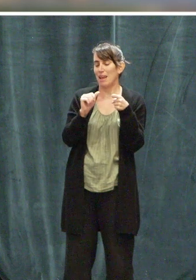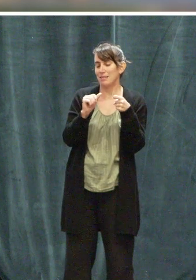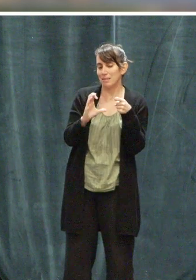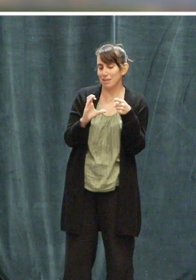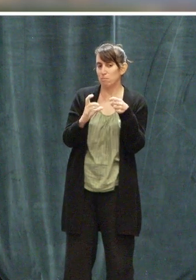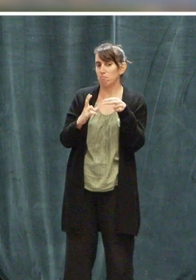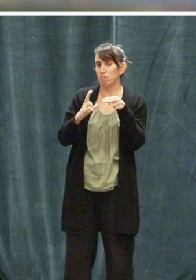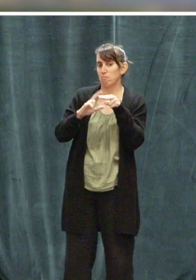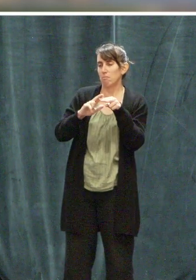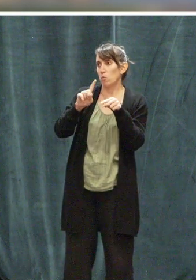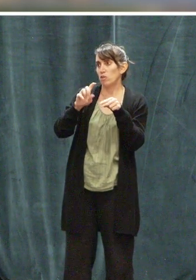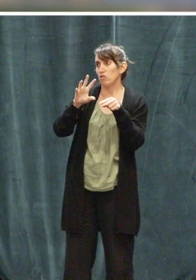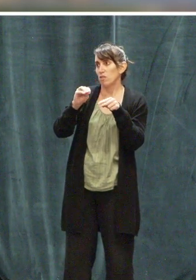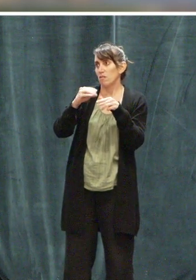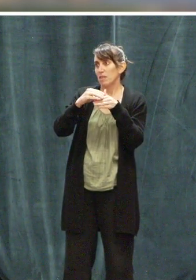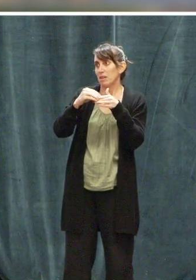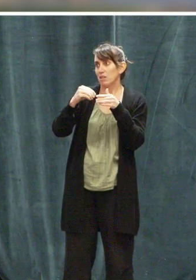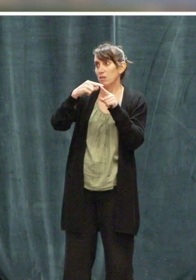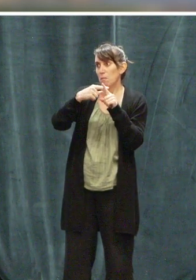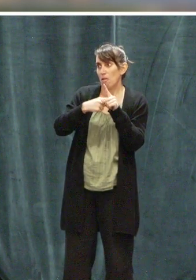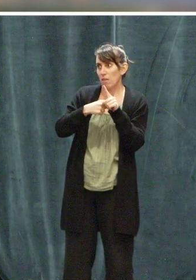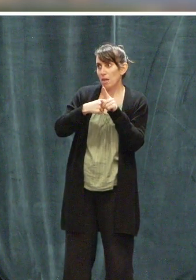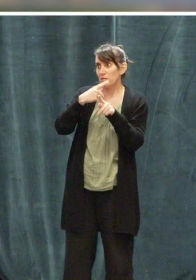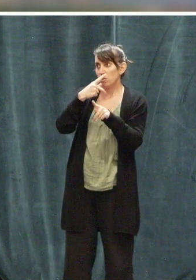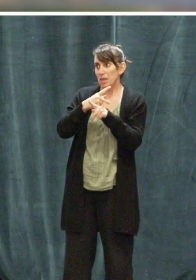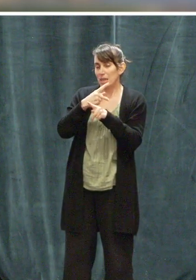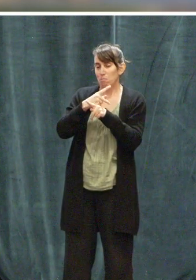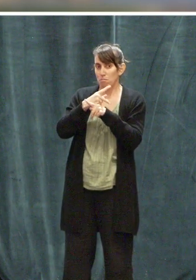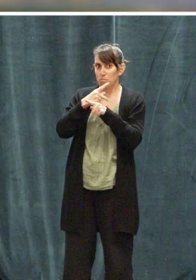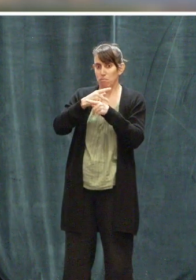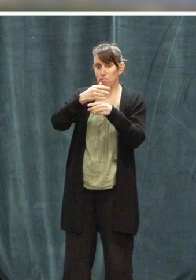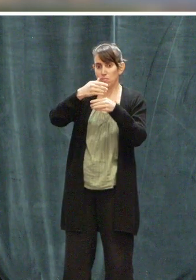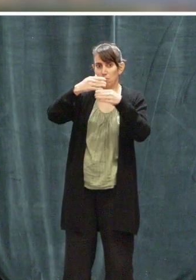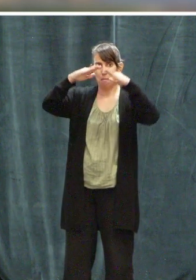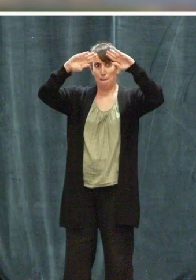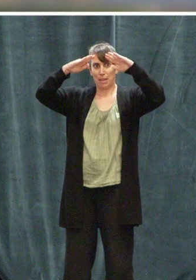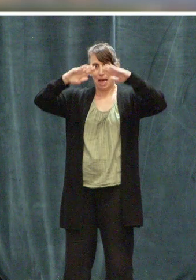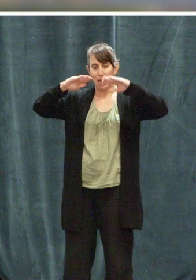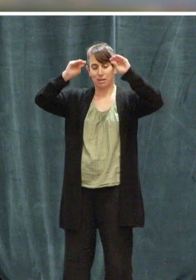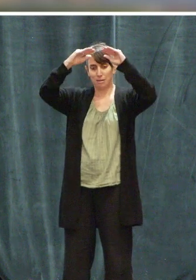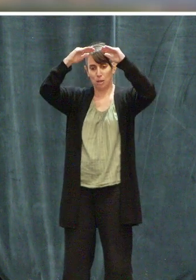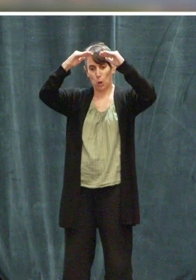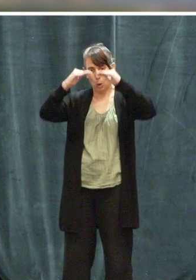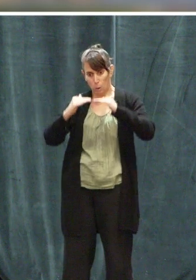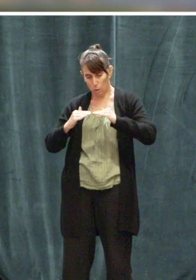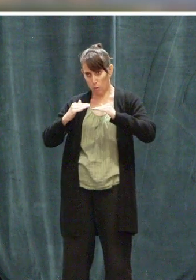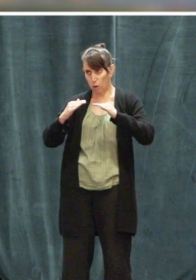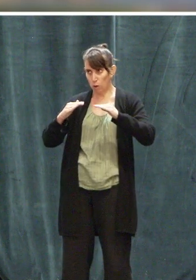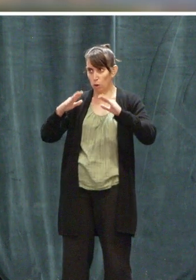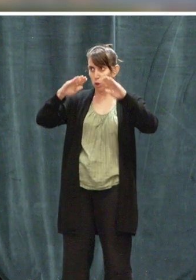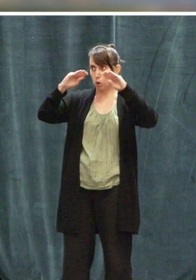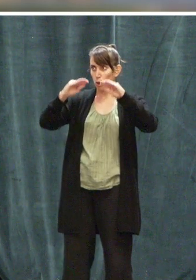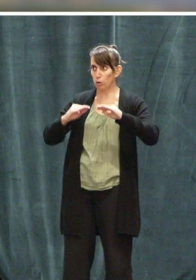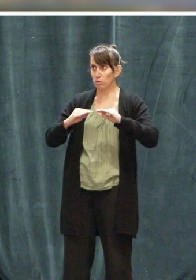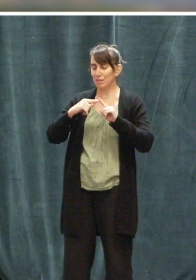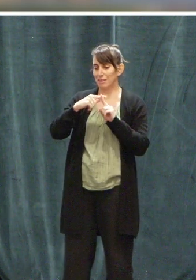month. I have to keep my blinds closed because it is so hot by us. Okay, we have temperatures that are 5